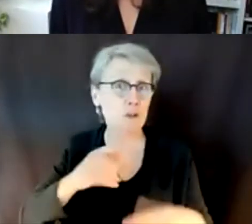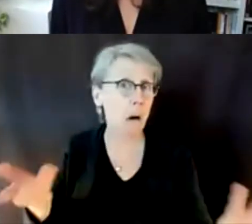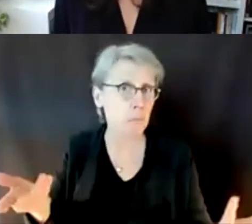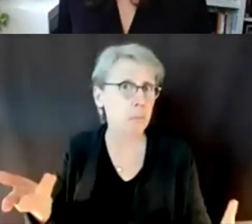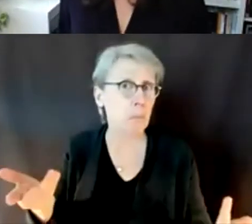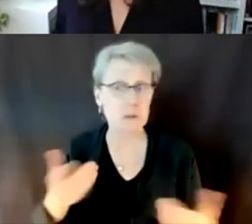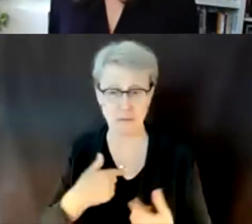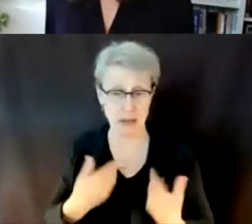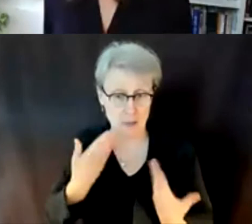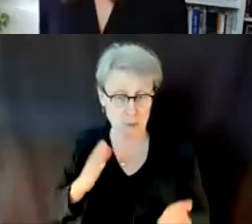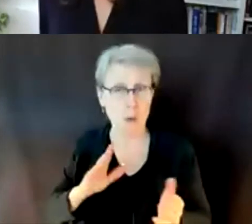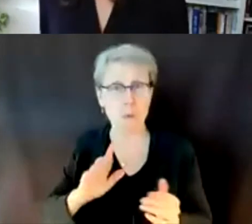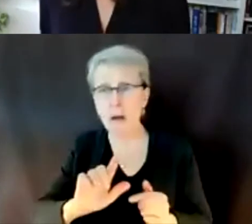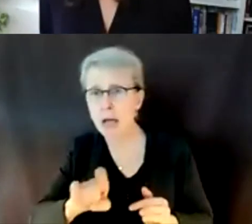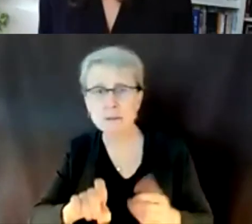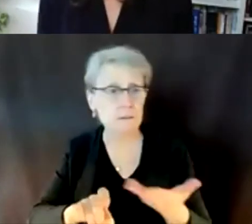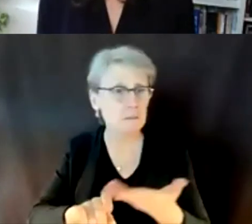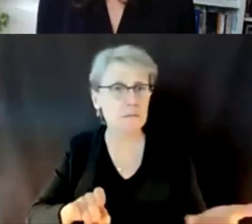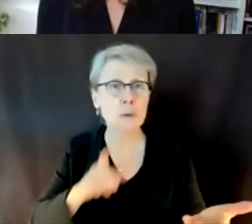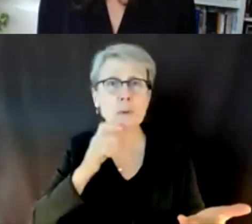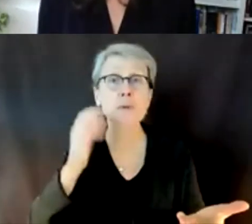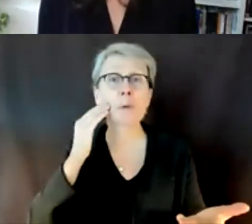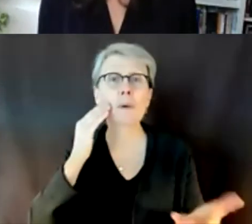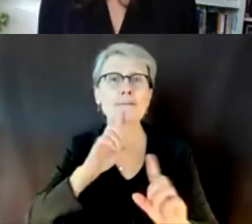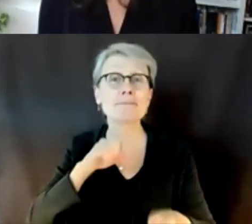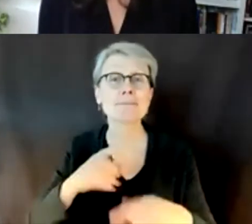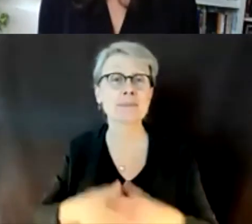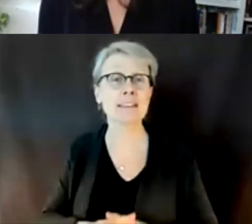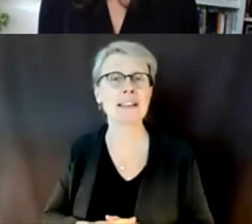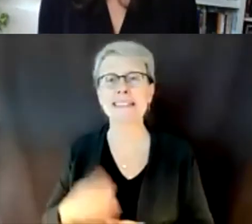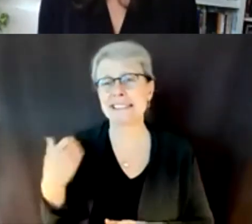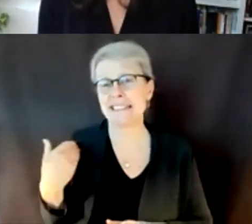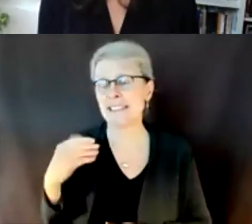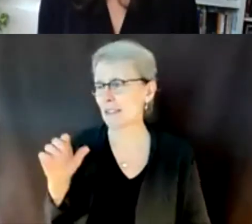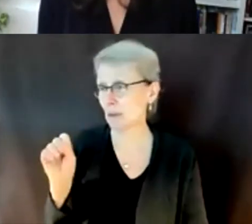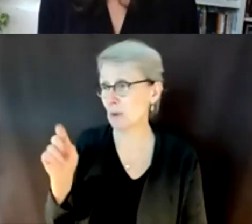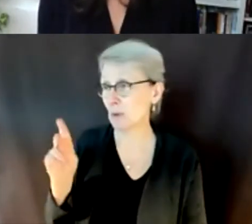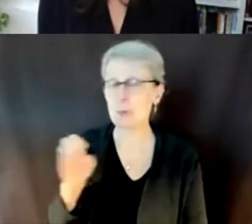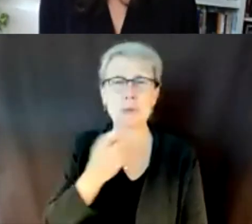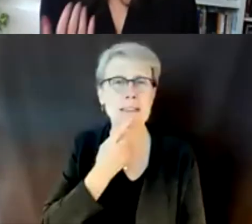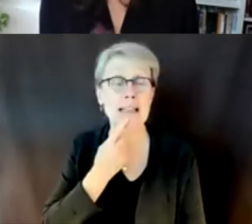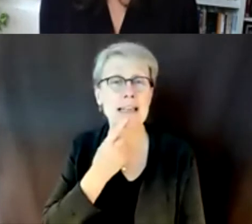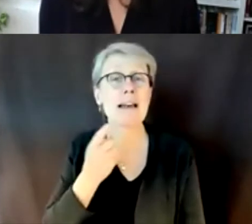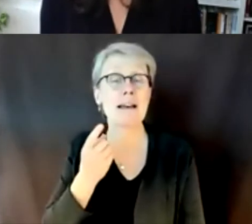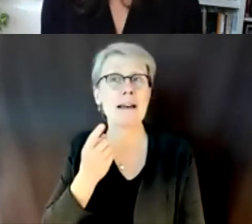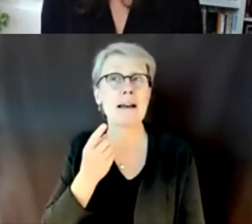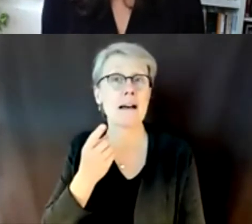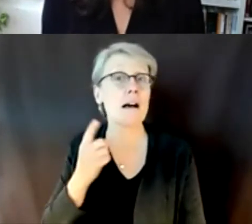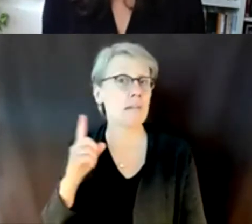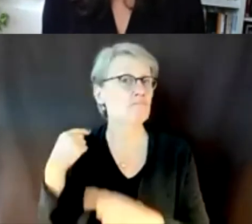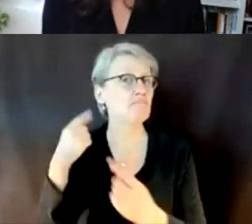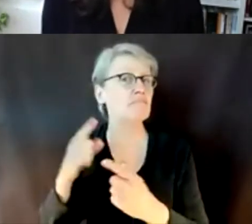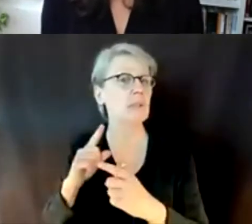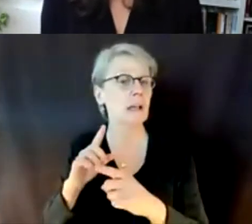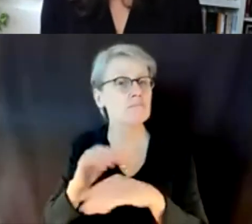back to you as well. As Sue was saying, I've been one of the consultants with